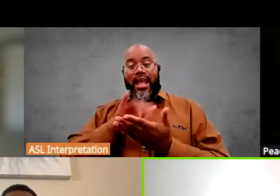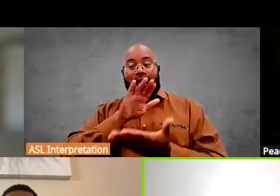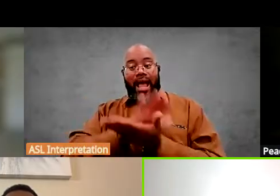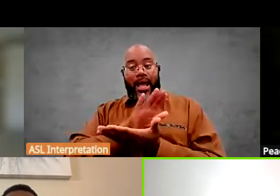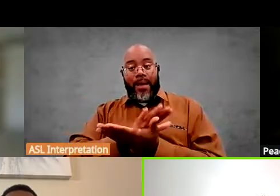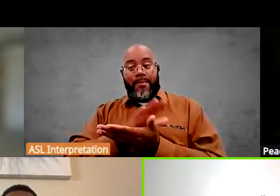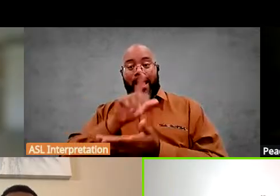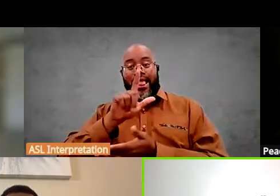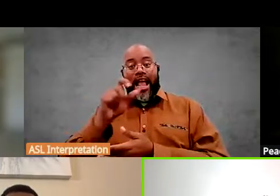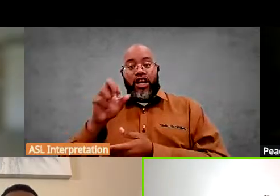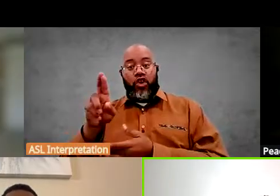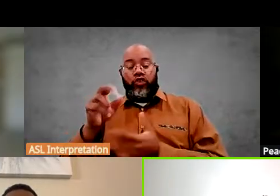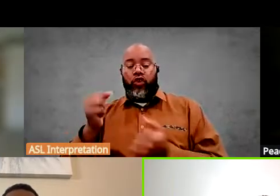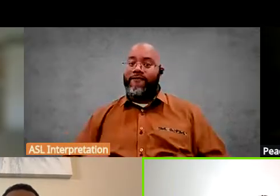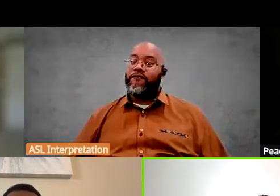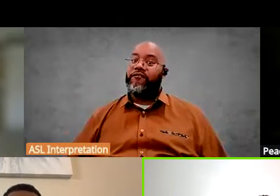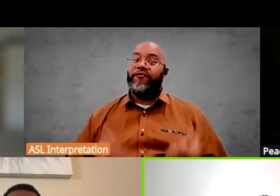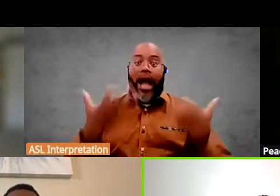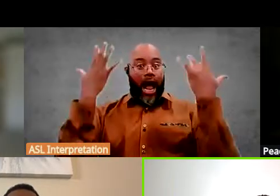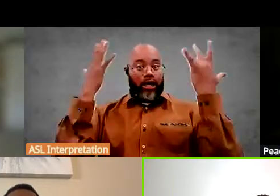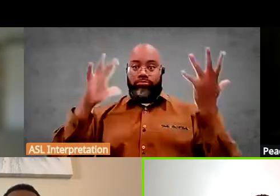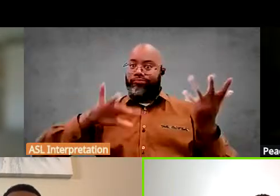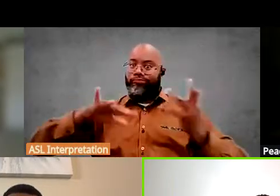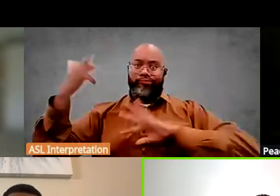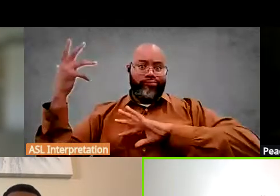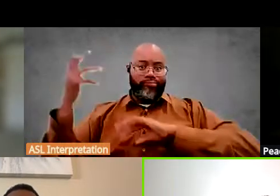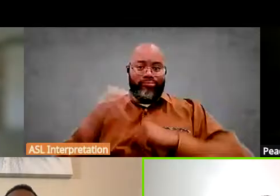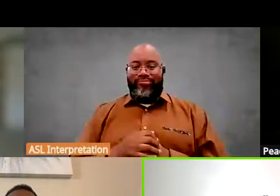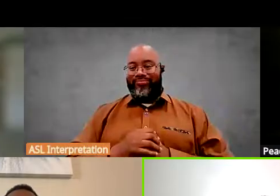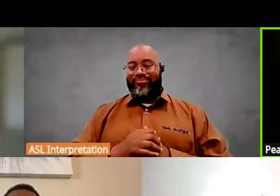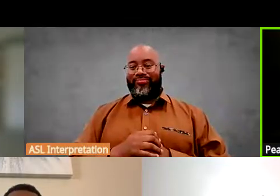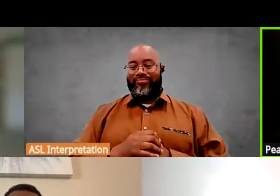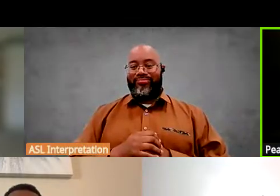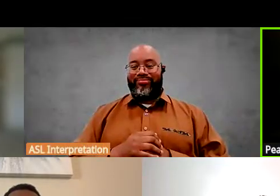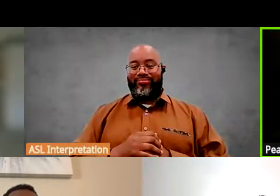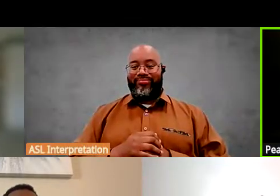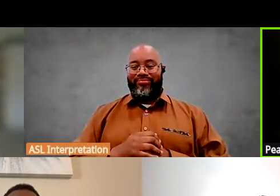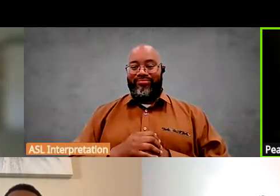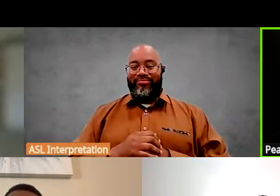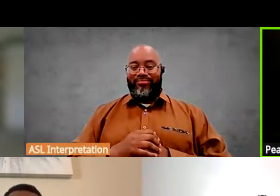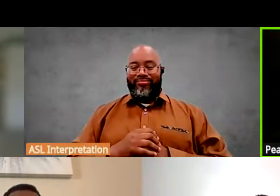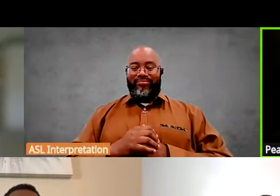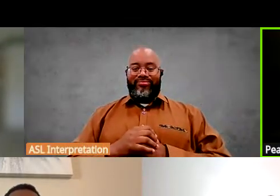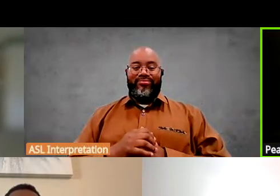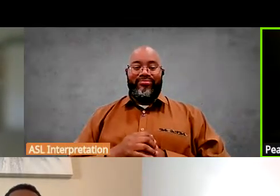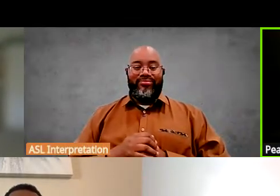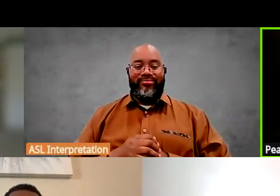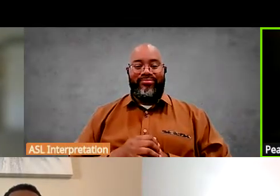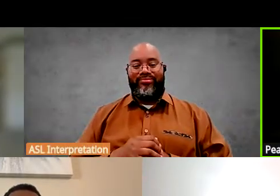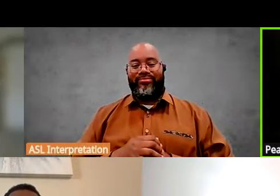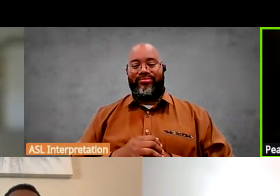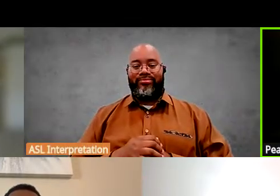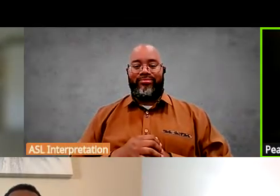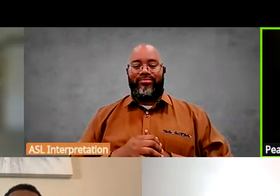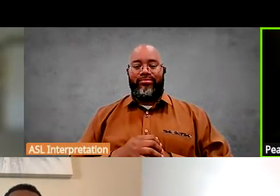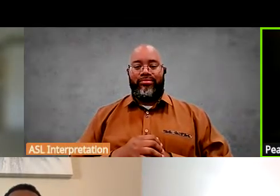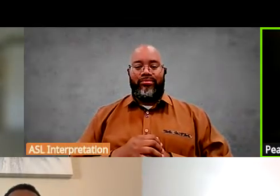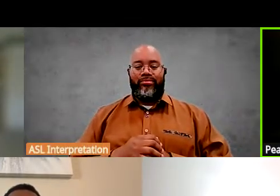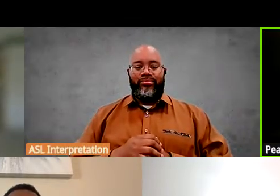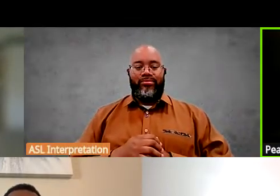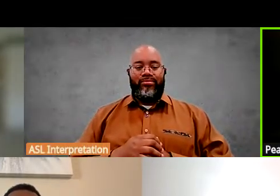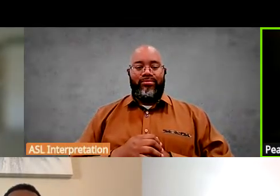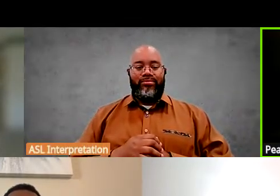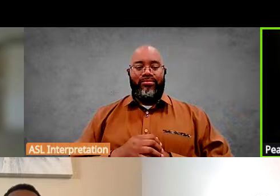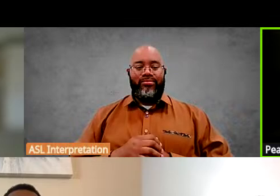ladder is on fire. So Oh my. yeah. Yeah.